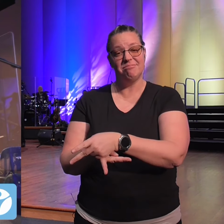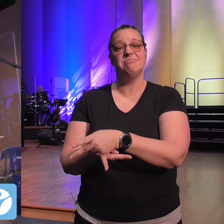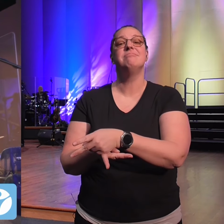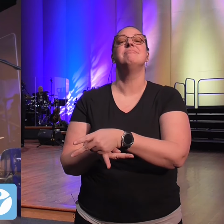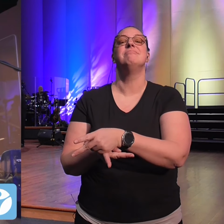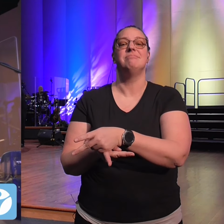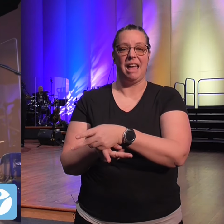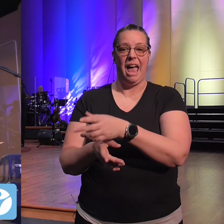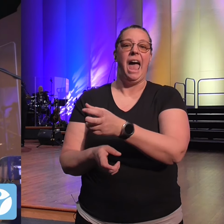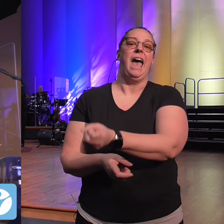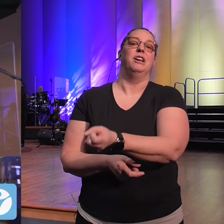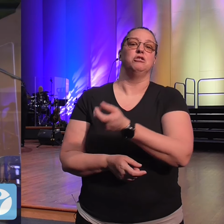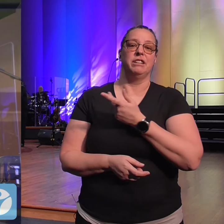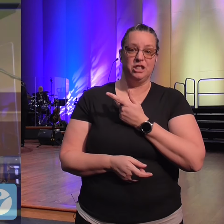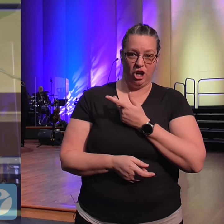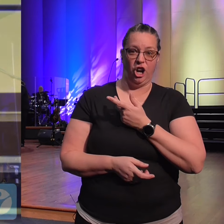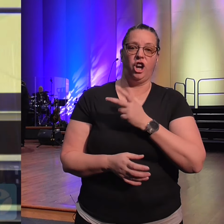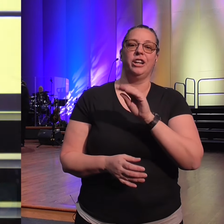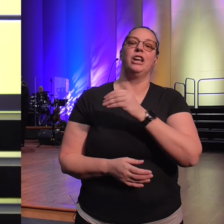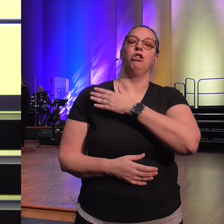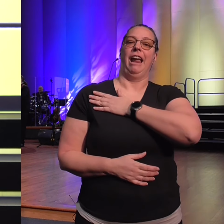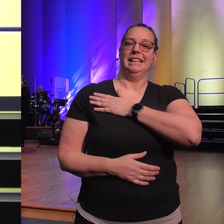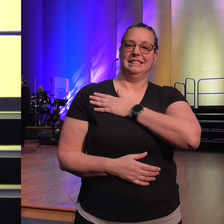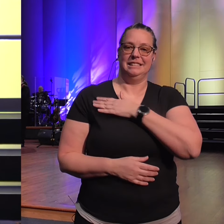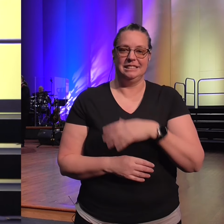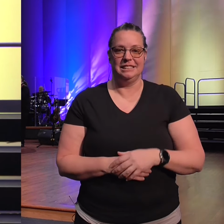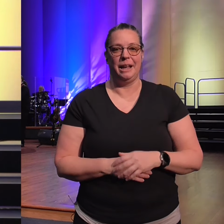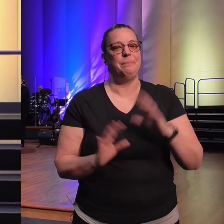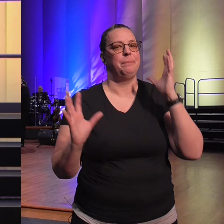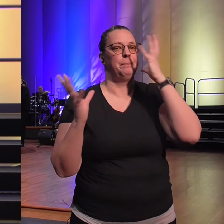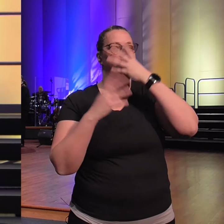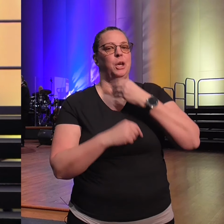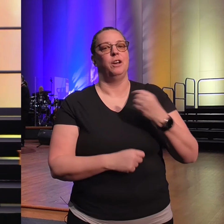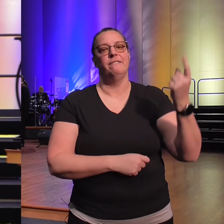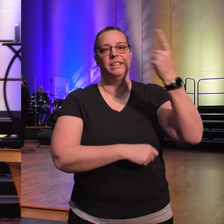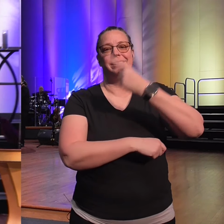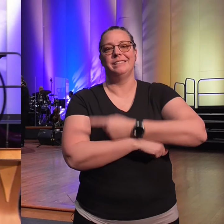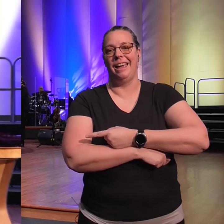in return for grace. It's a beautiful day.